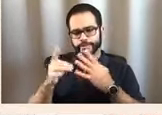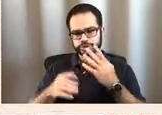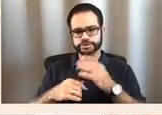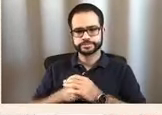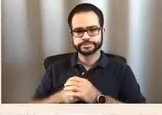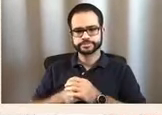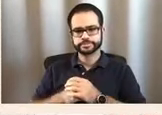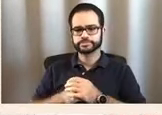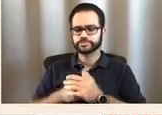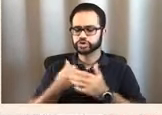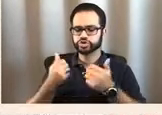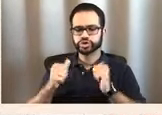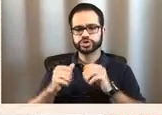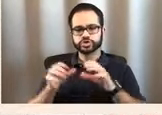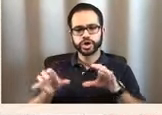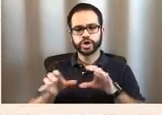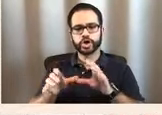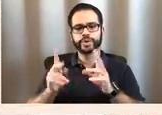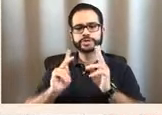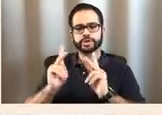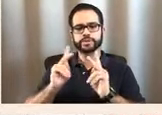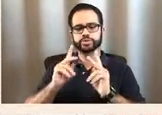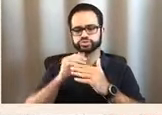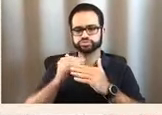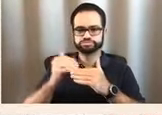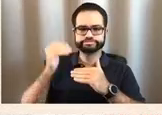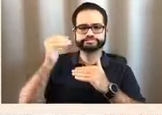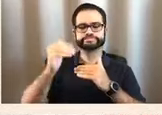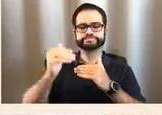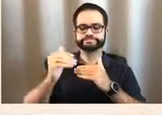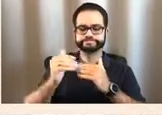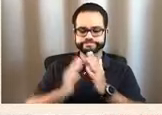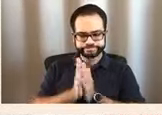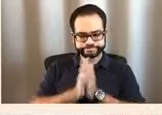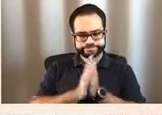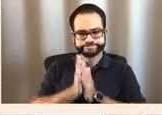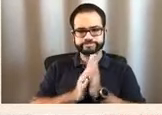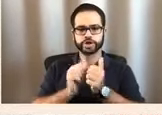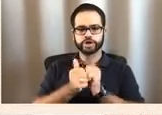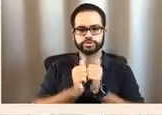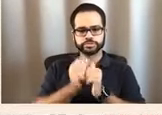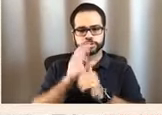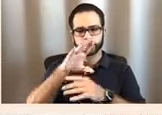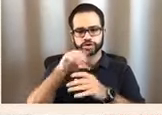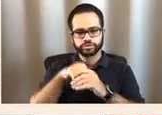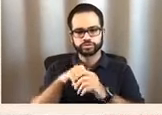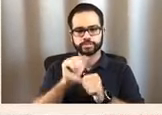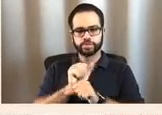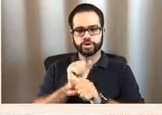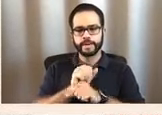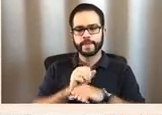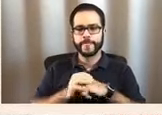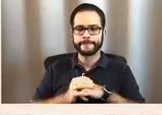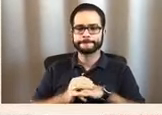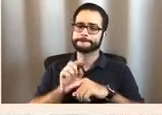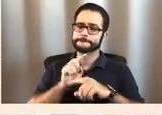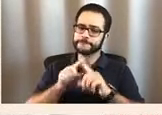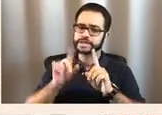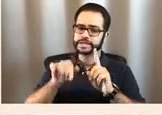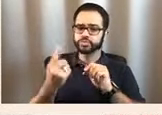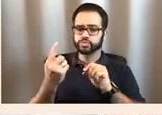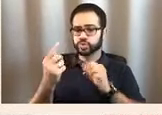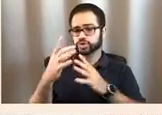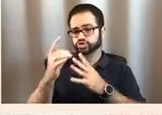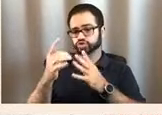encourage people to take that step out and pursue competitive integrated employment, but it is a choice.